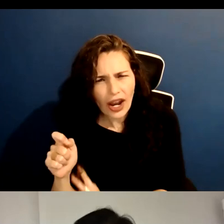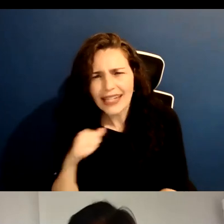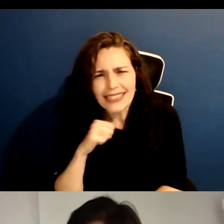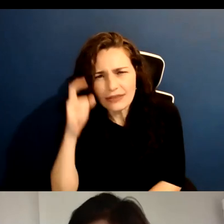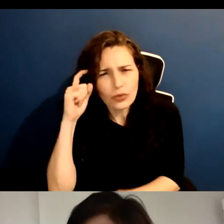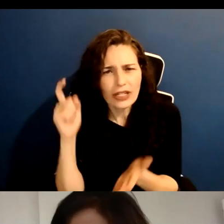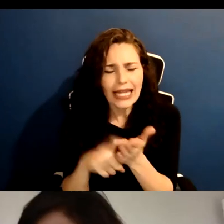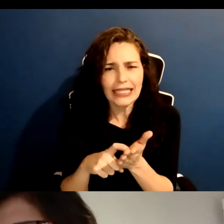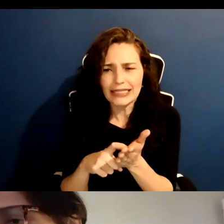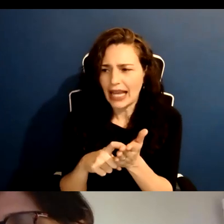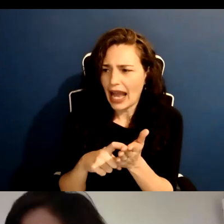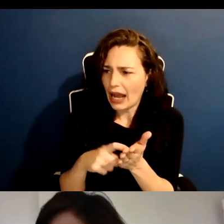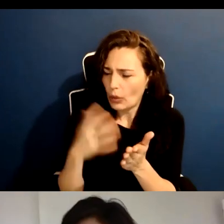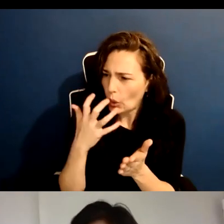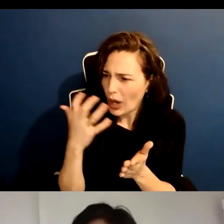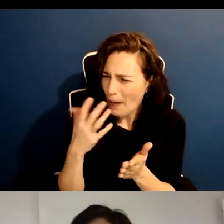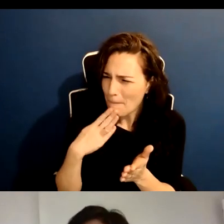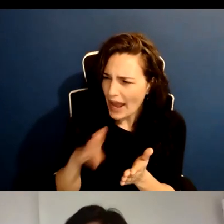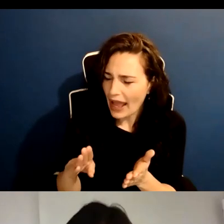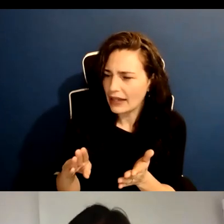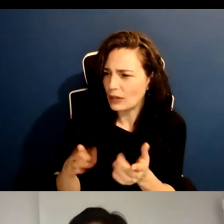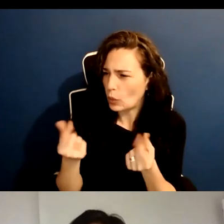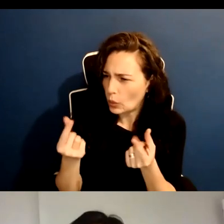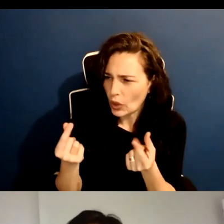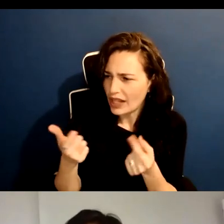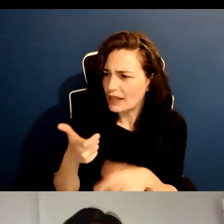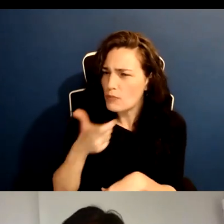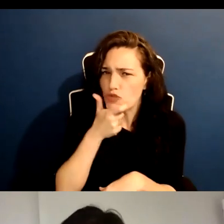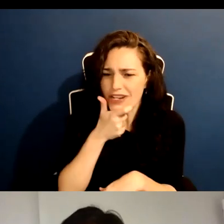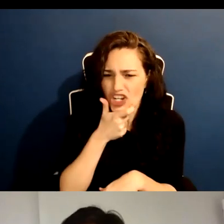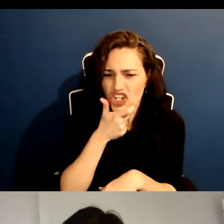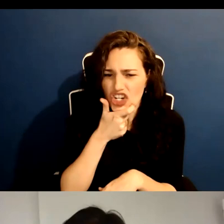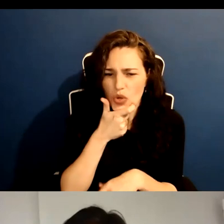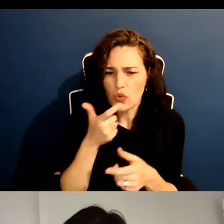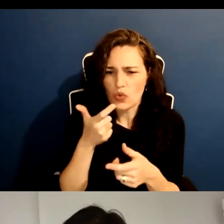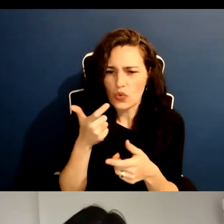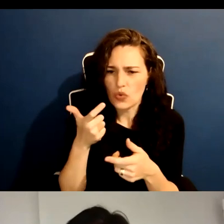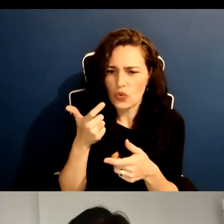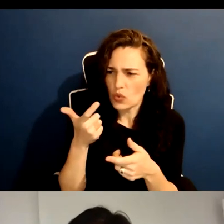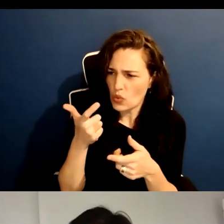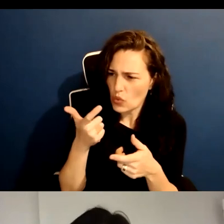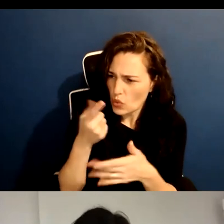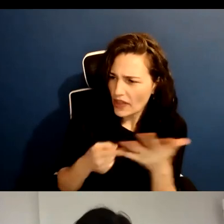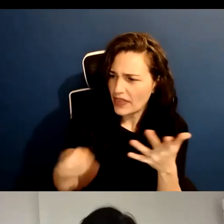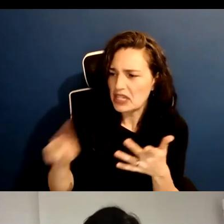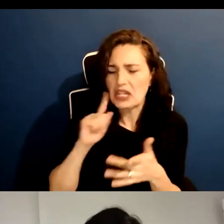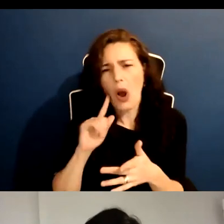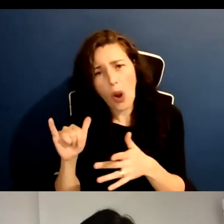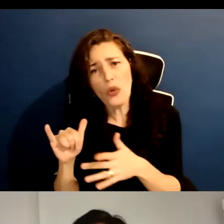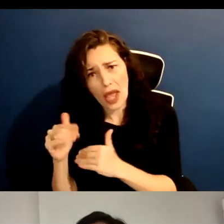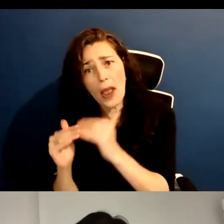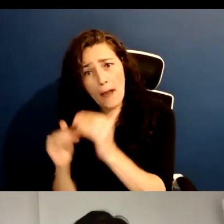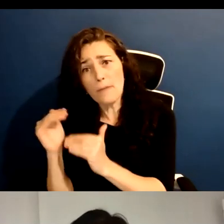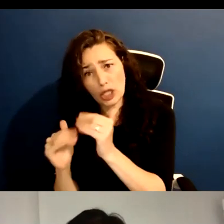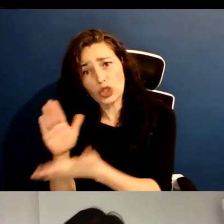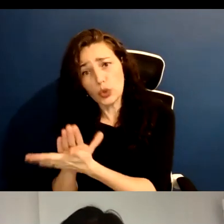did in Kenya, in you know, apart from we always heard, oh, they built schools and railroads and hospitals. Mm-hmm. But